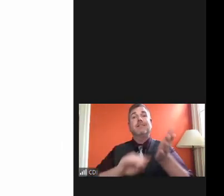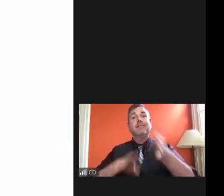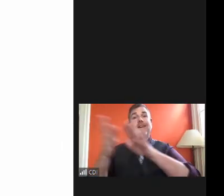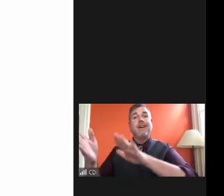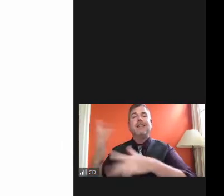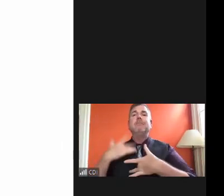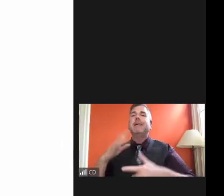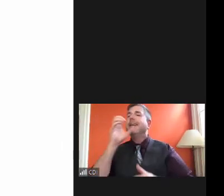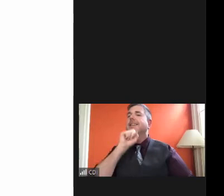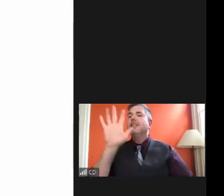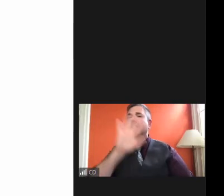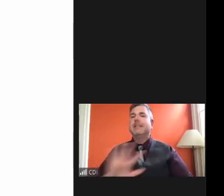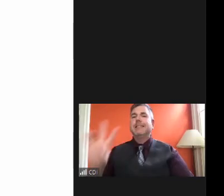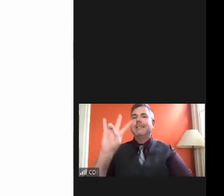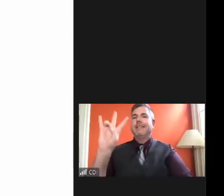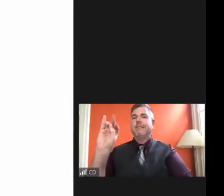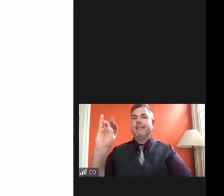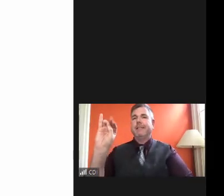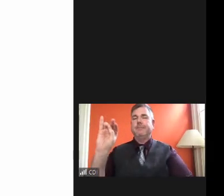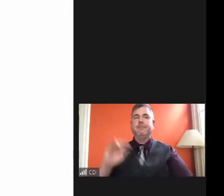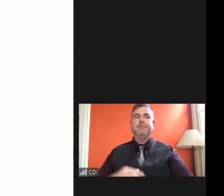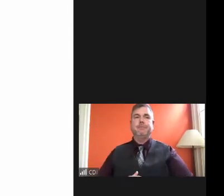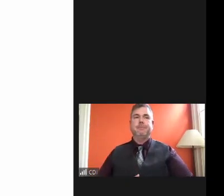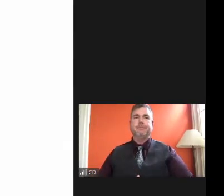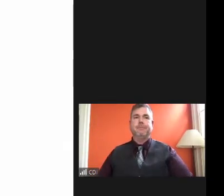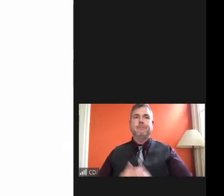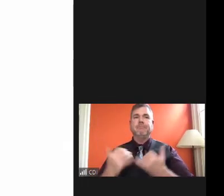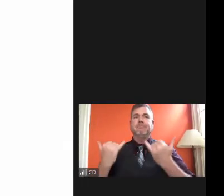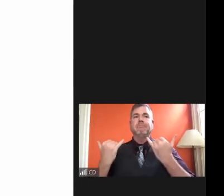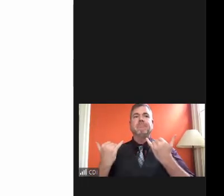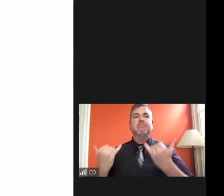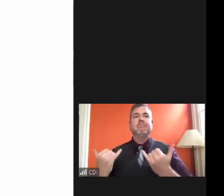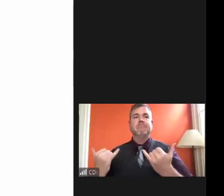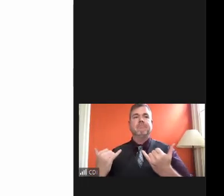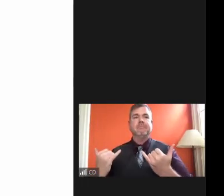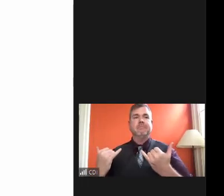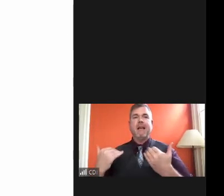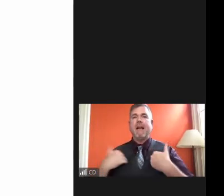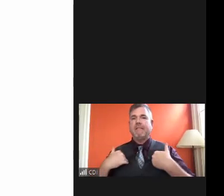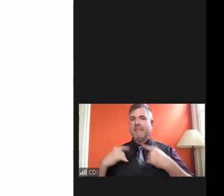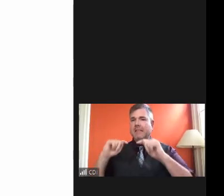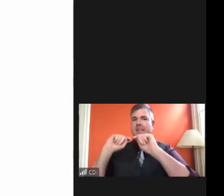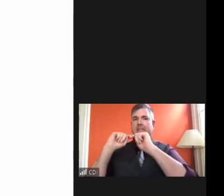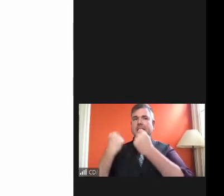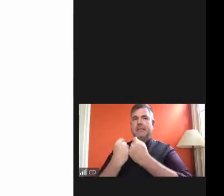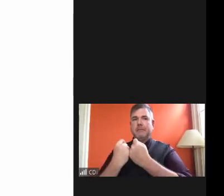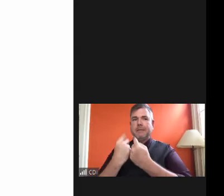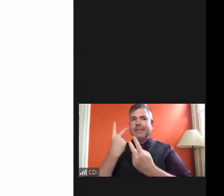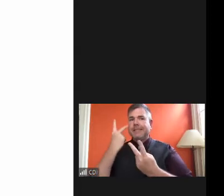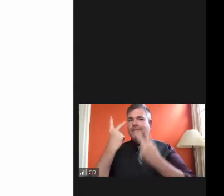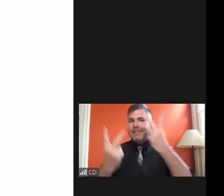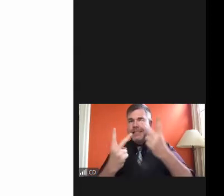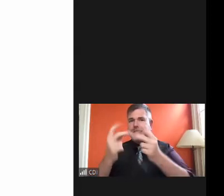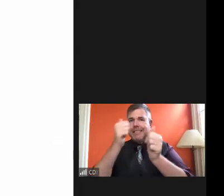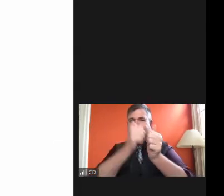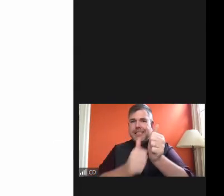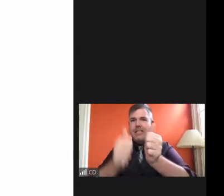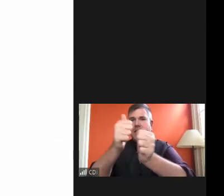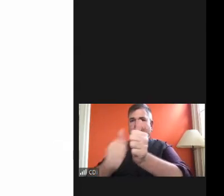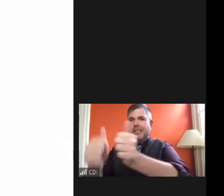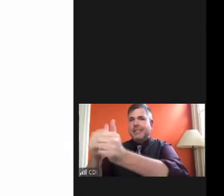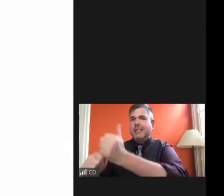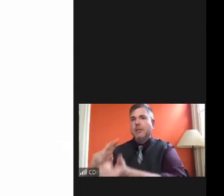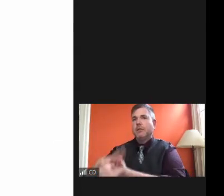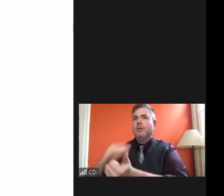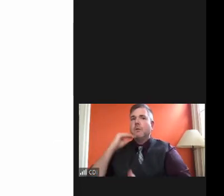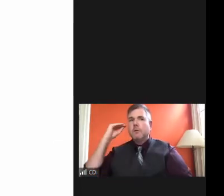have proper PPE, proper education, infection control. We've prevented visitors from visiting. We're testing all staff monthly,